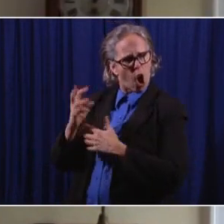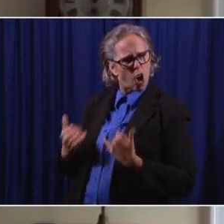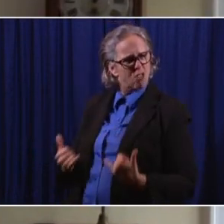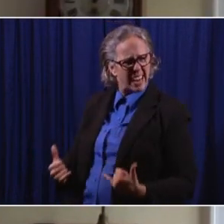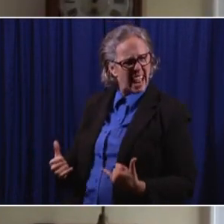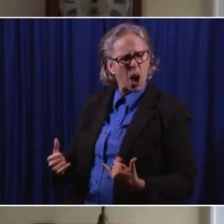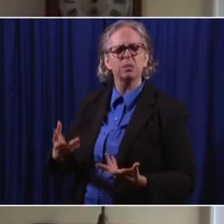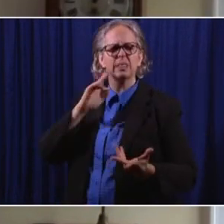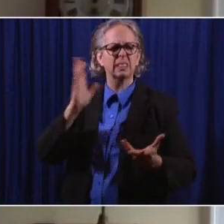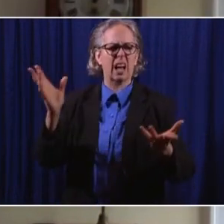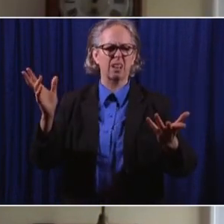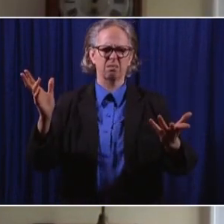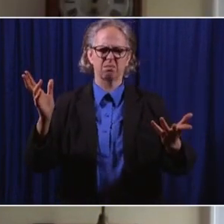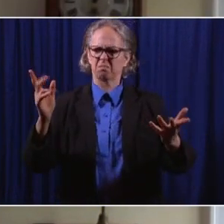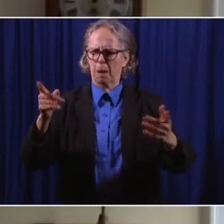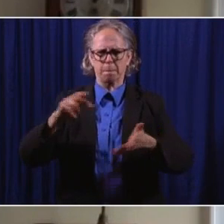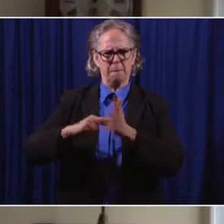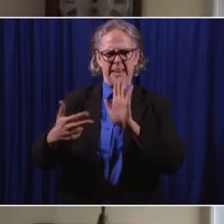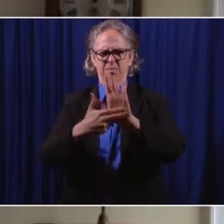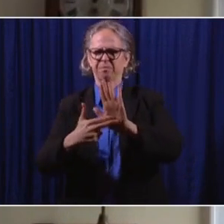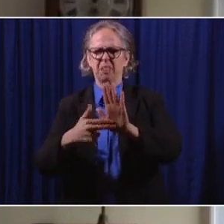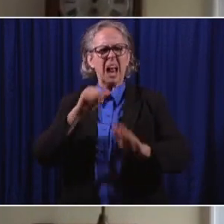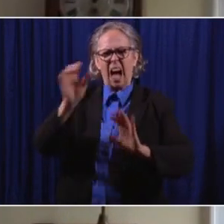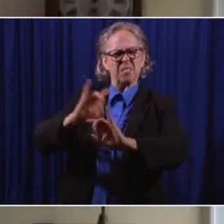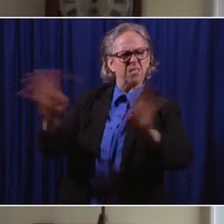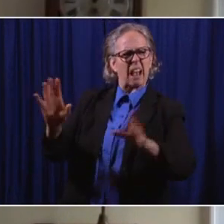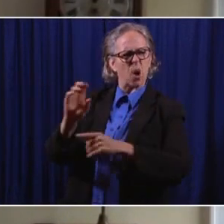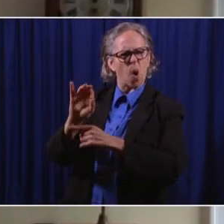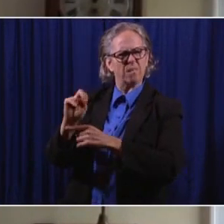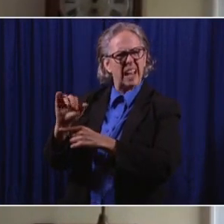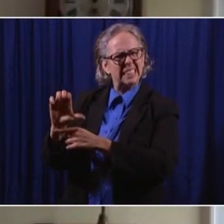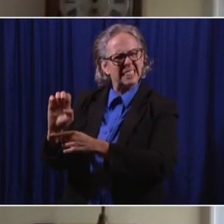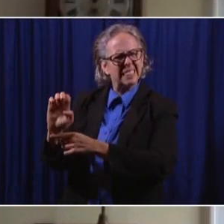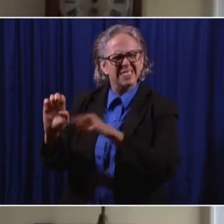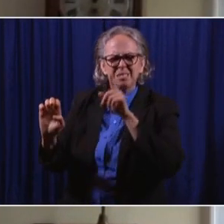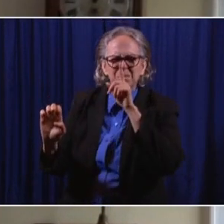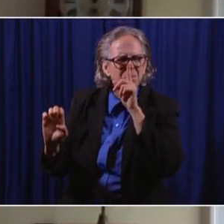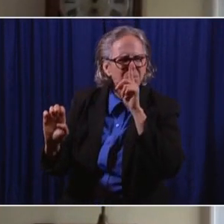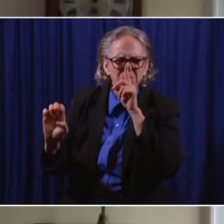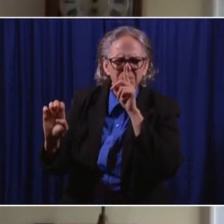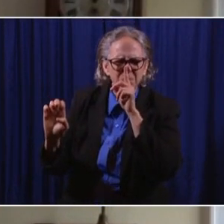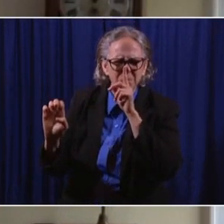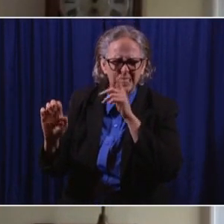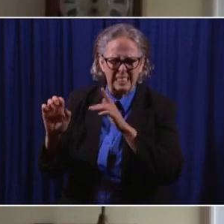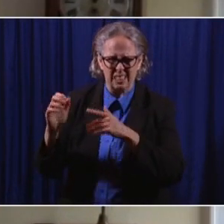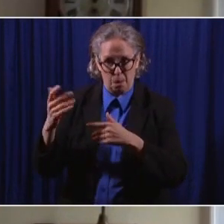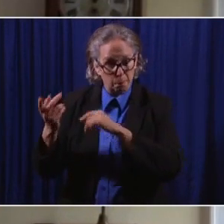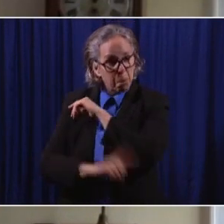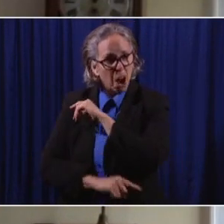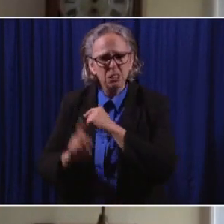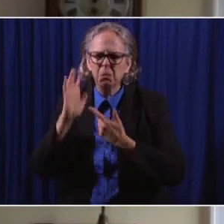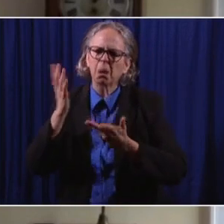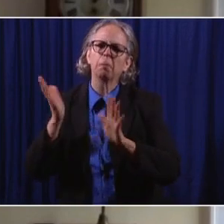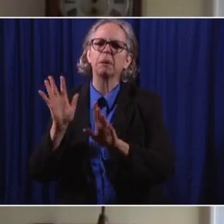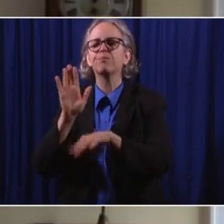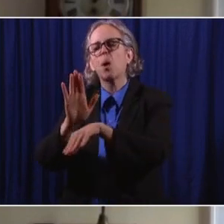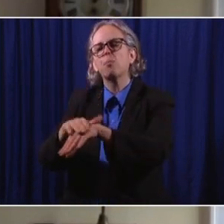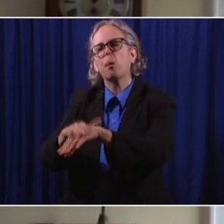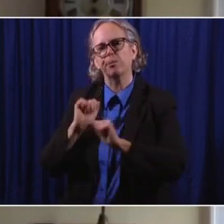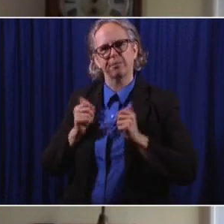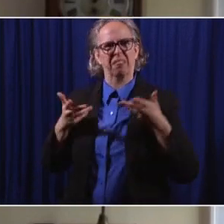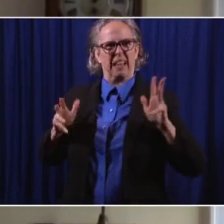Oftentimes, this results in probation, despite the fact that those who are willing to break the law and carry a gun are often the people who are